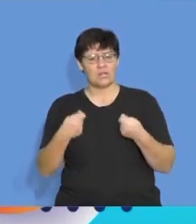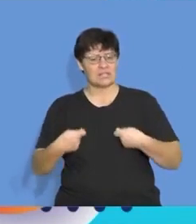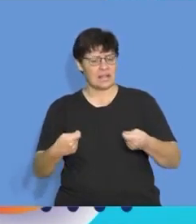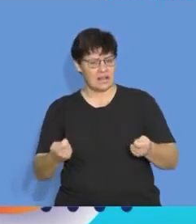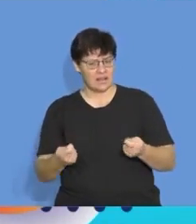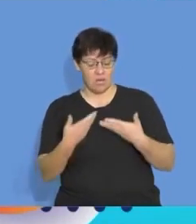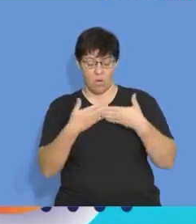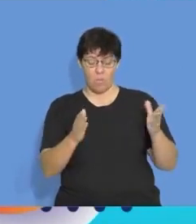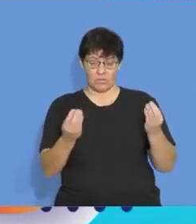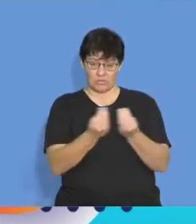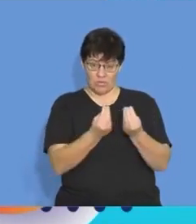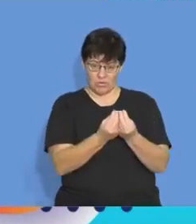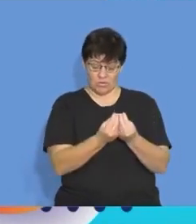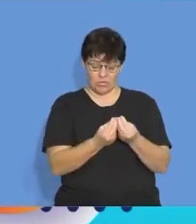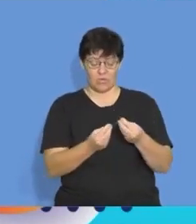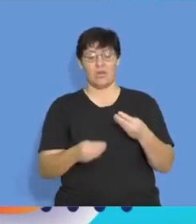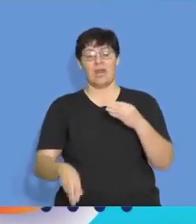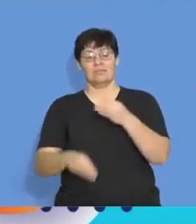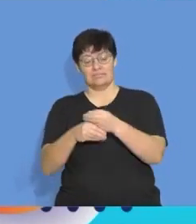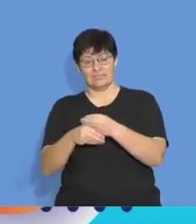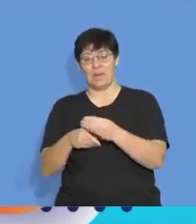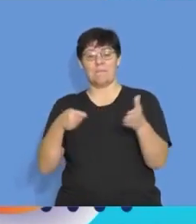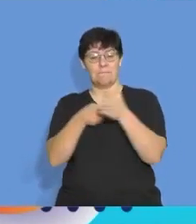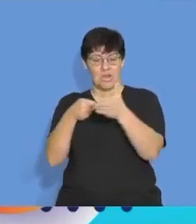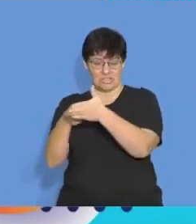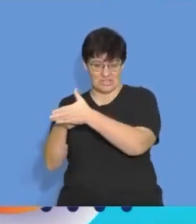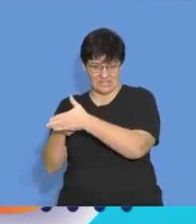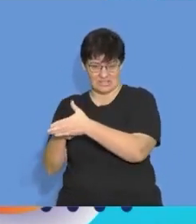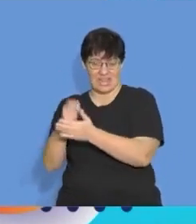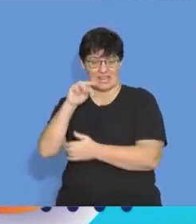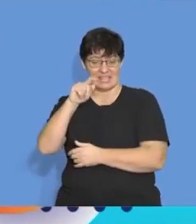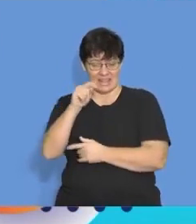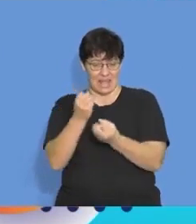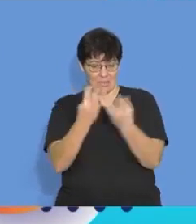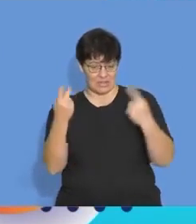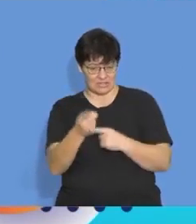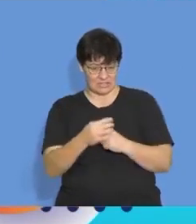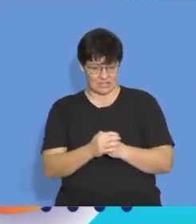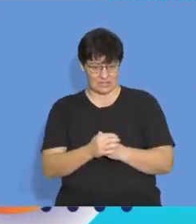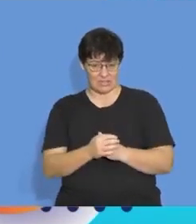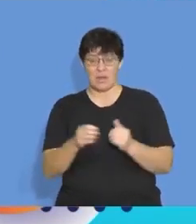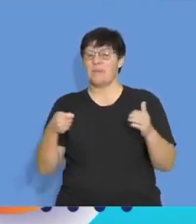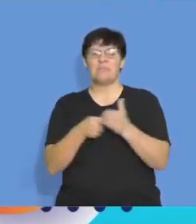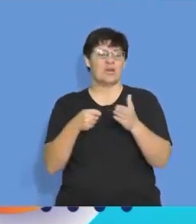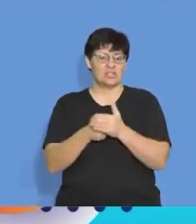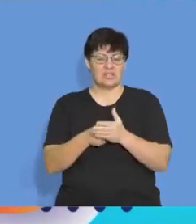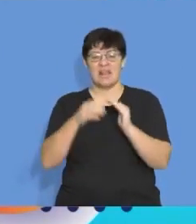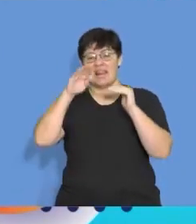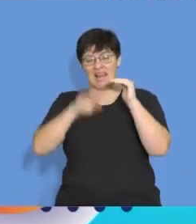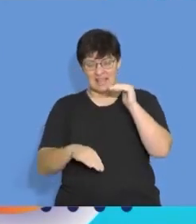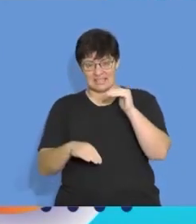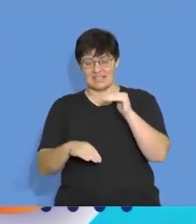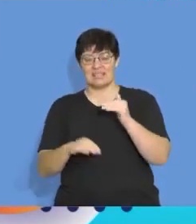stock plus purchases, the net figure. That means purchases less creditors'